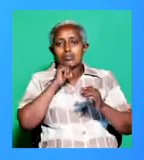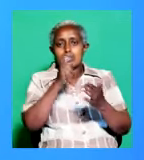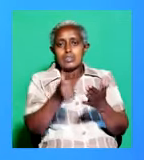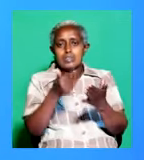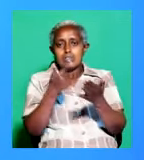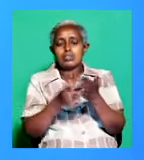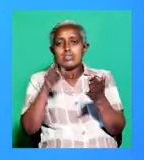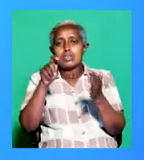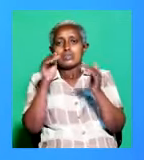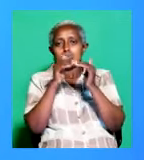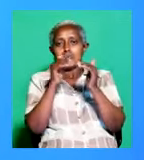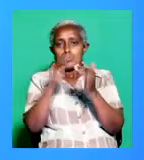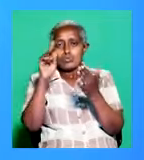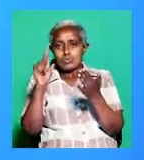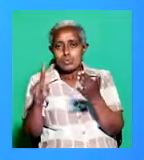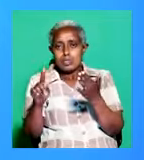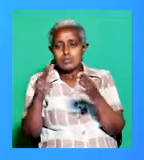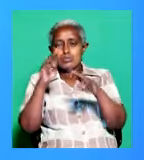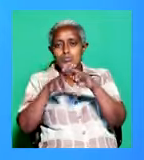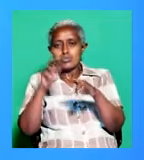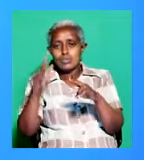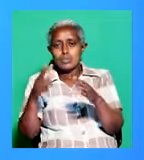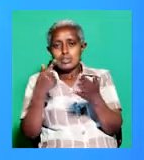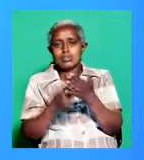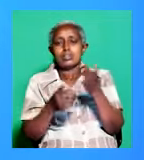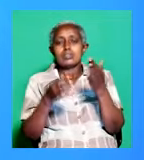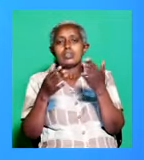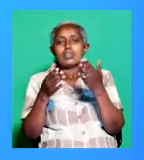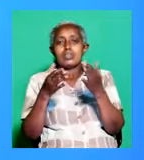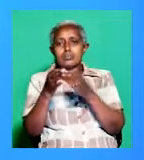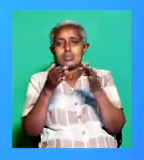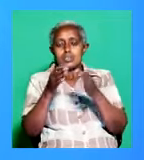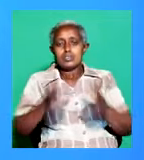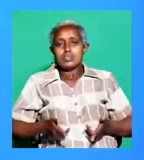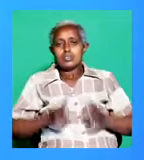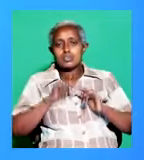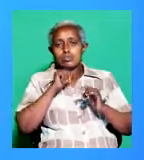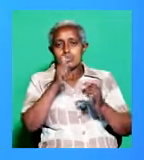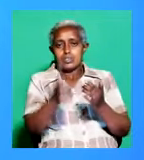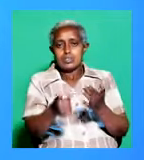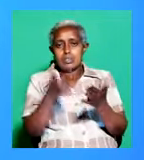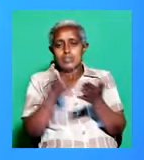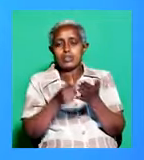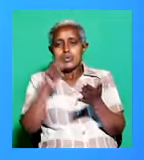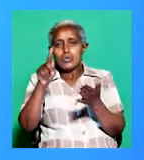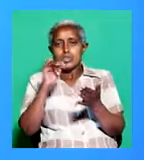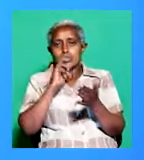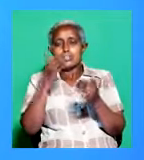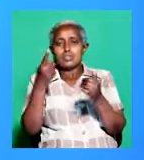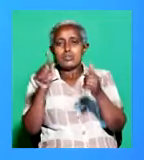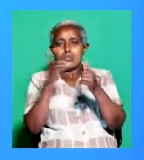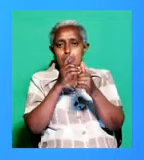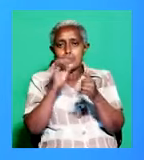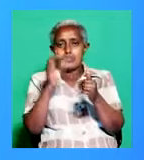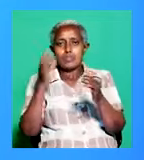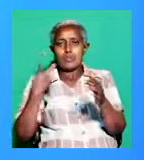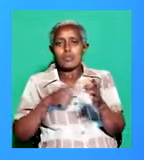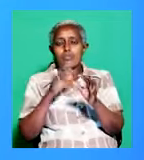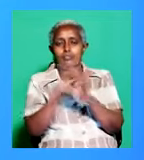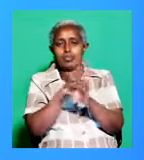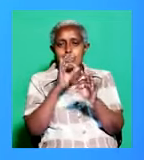is equals to 1. If you put 1 here, this expression, it doesn't exist. And 1 is in the domain of our